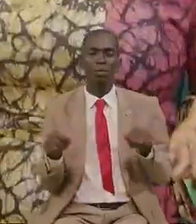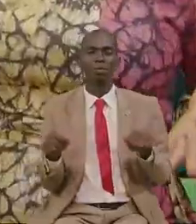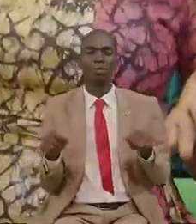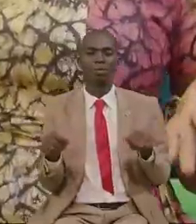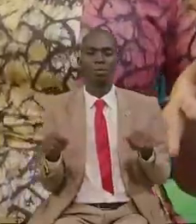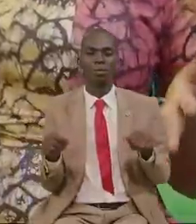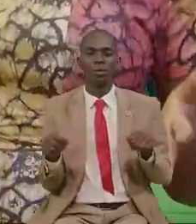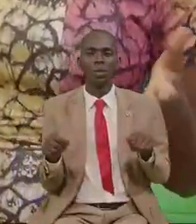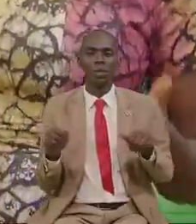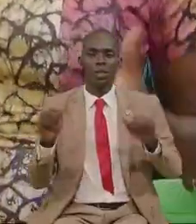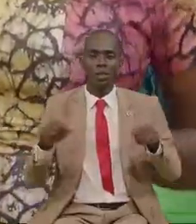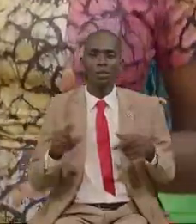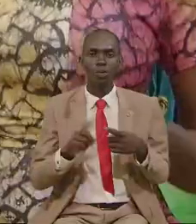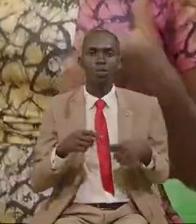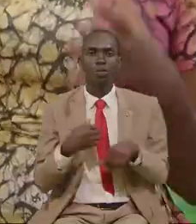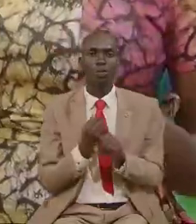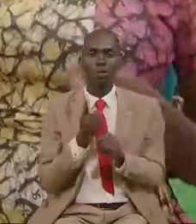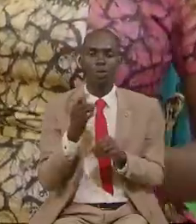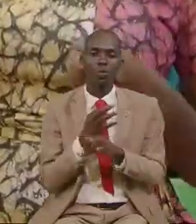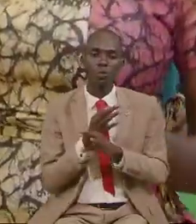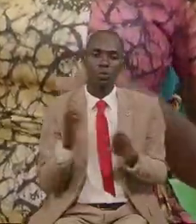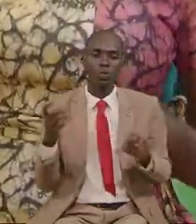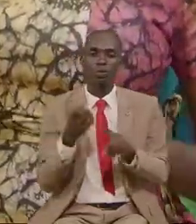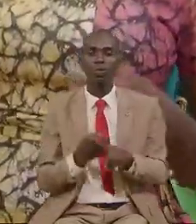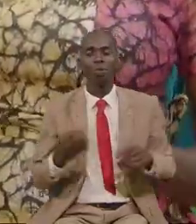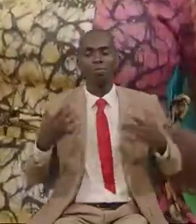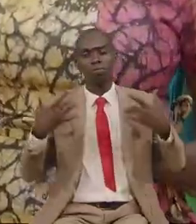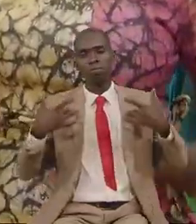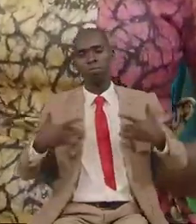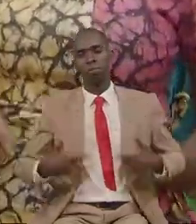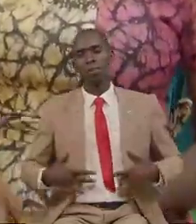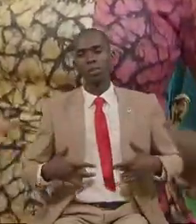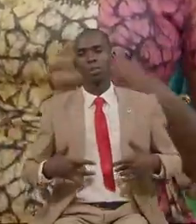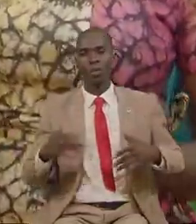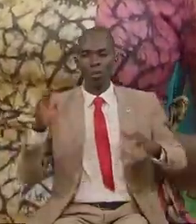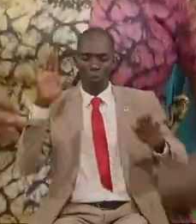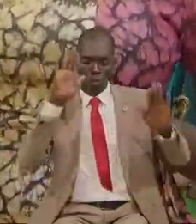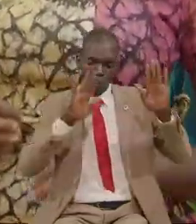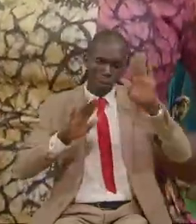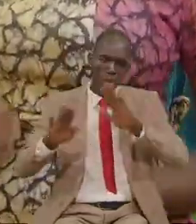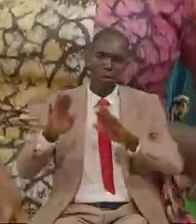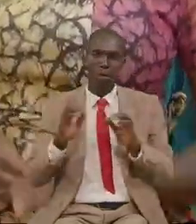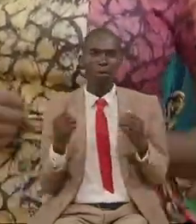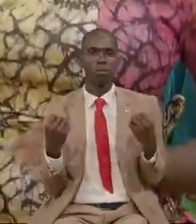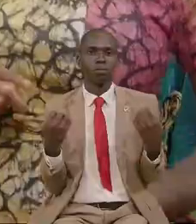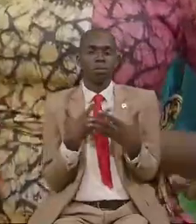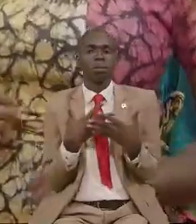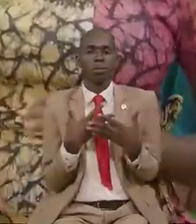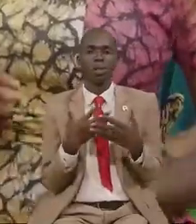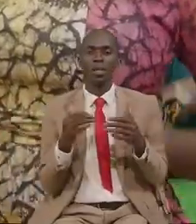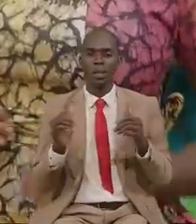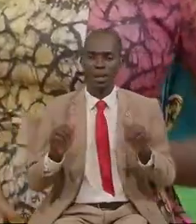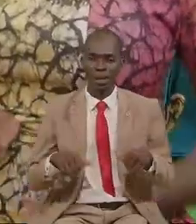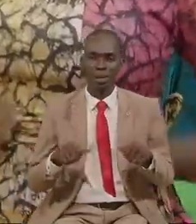able to make you free from anxiety, worry, fretting,